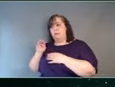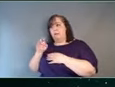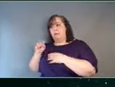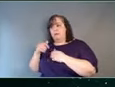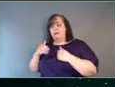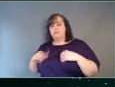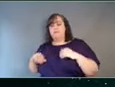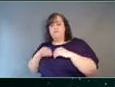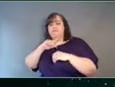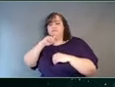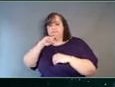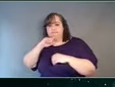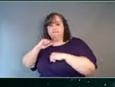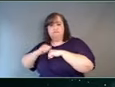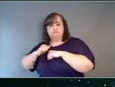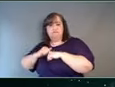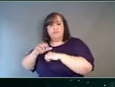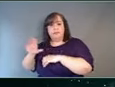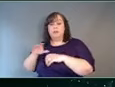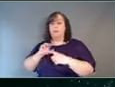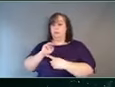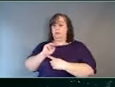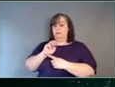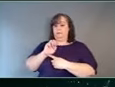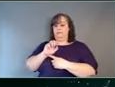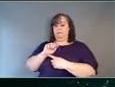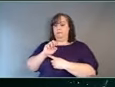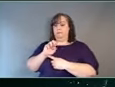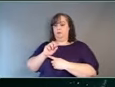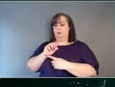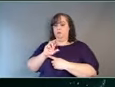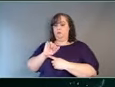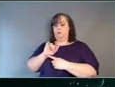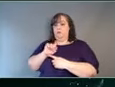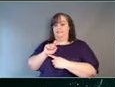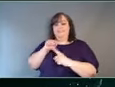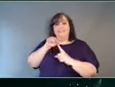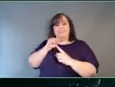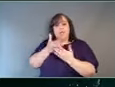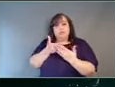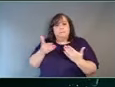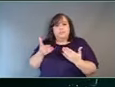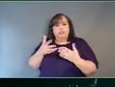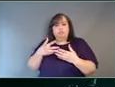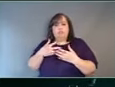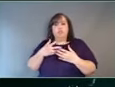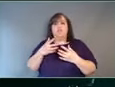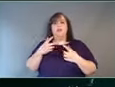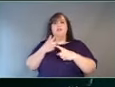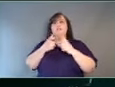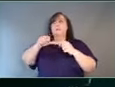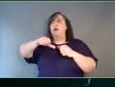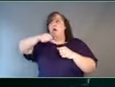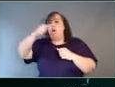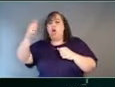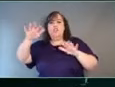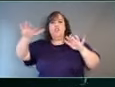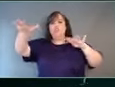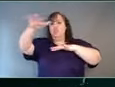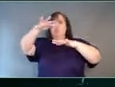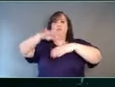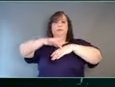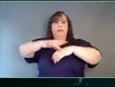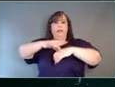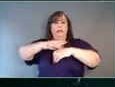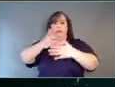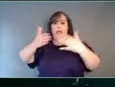far as meteorites go, meteorites are the material that have from other planetary objects that have collected on